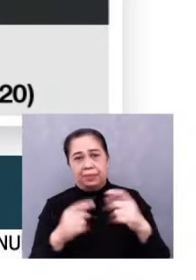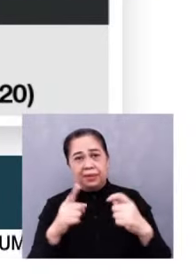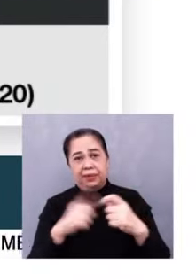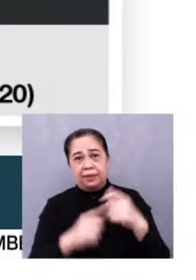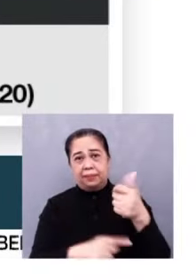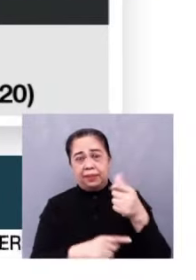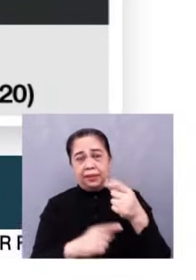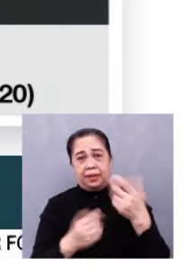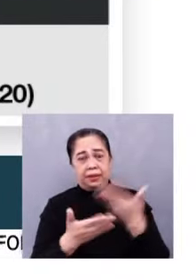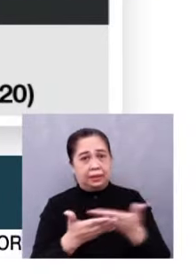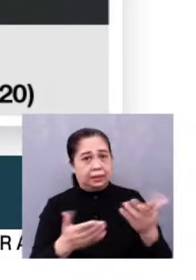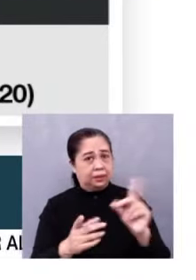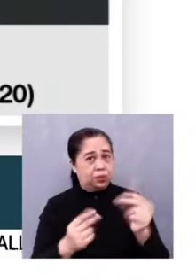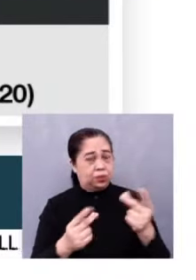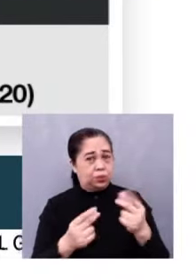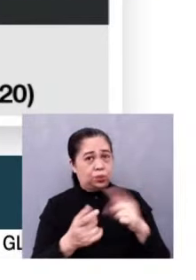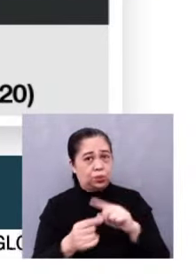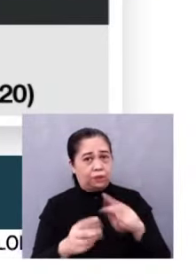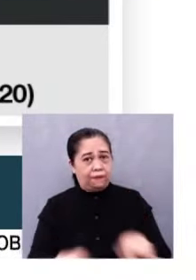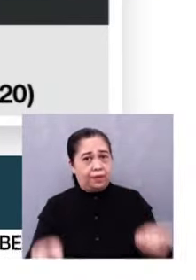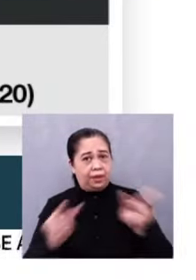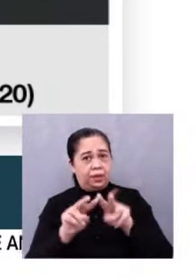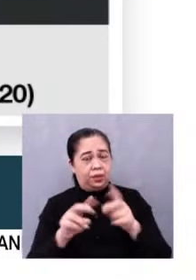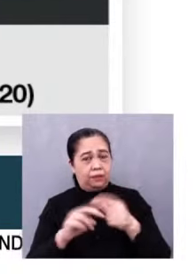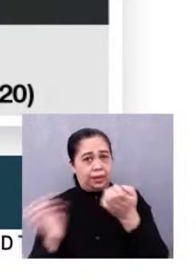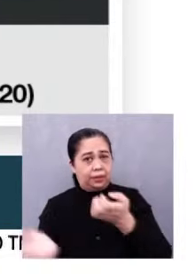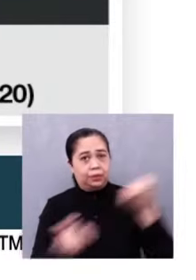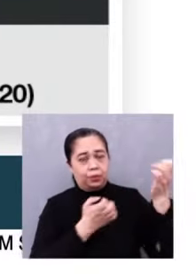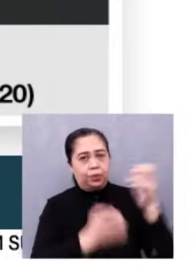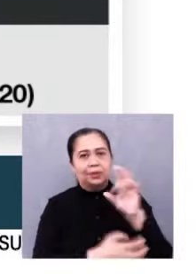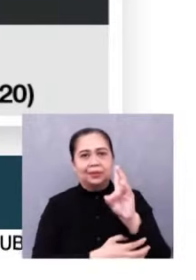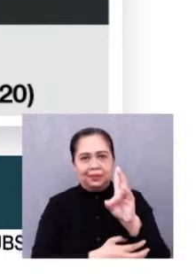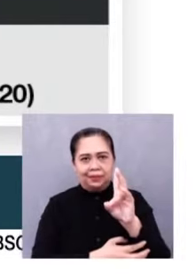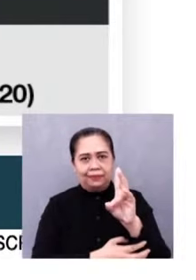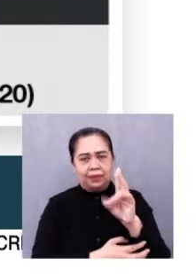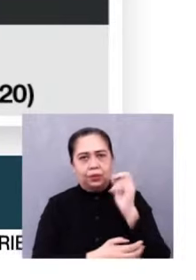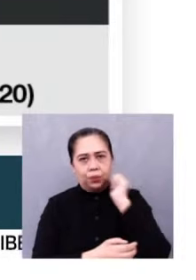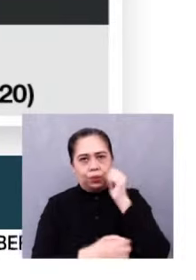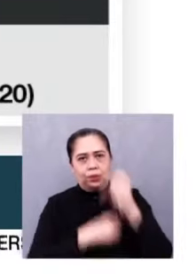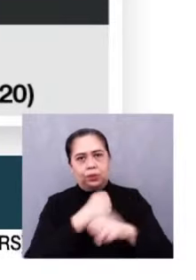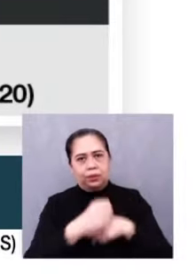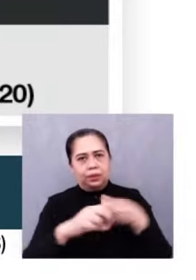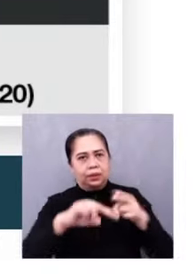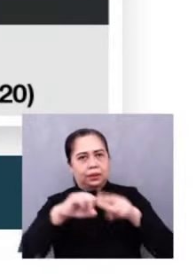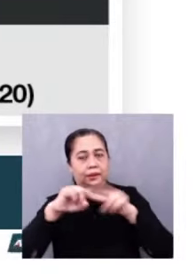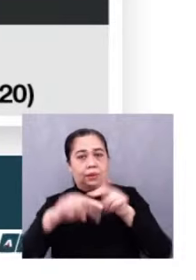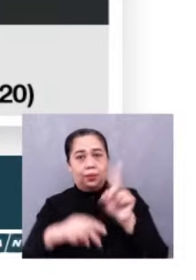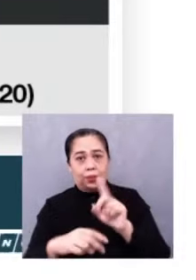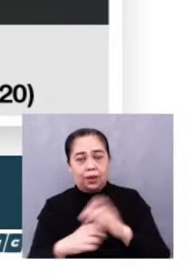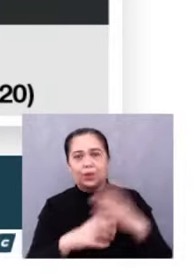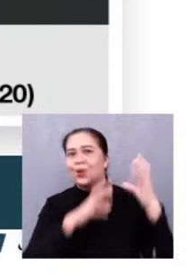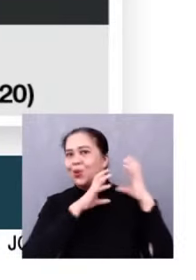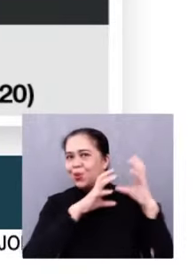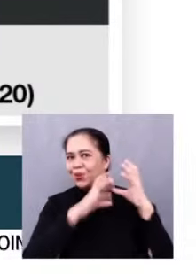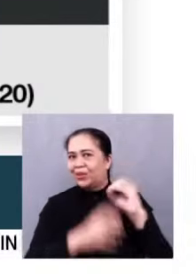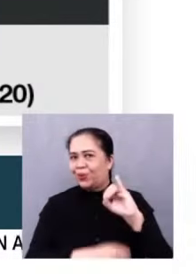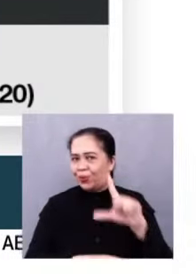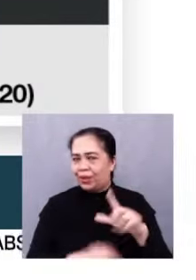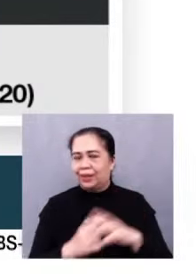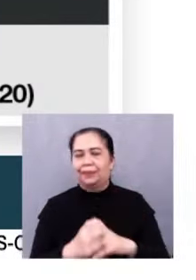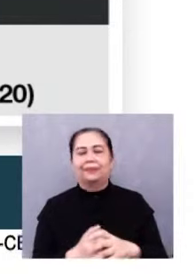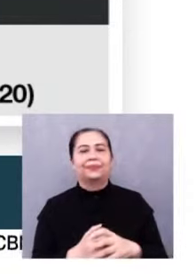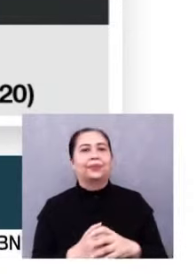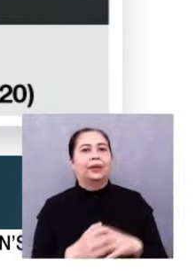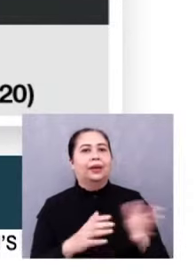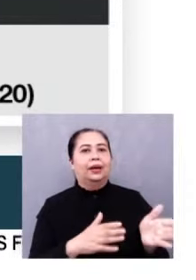commodity groups in terms of the value of exports, seven recorded annual increases led by coconut oil. Meanwhile, the surge